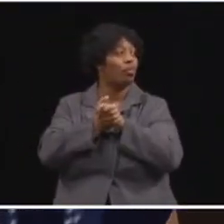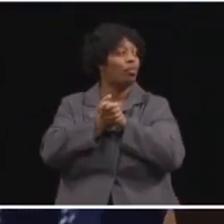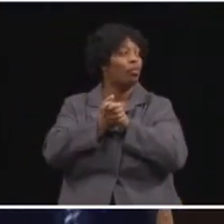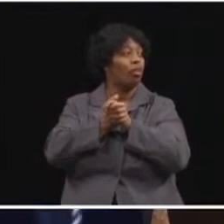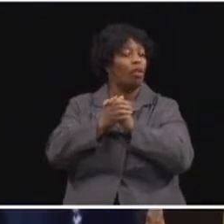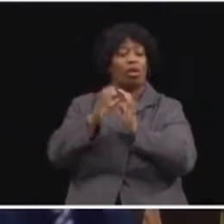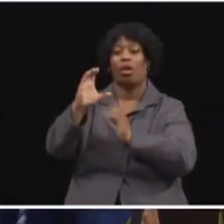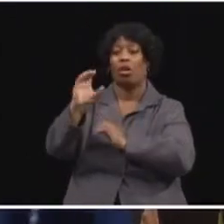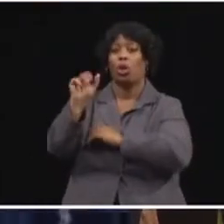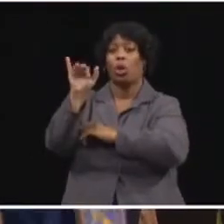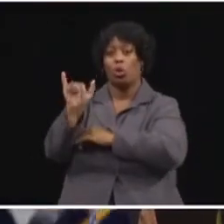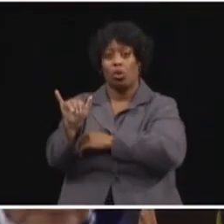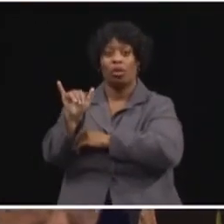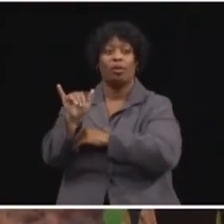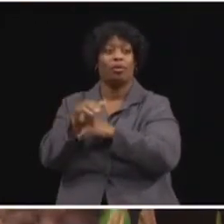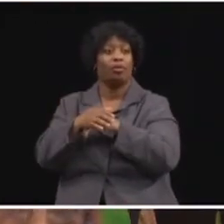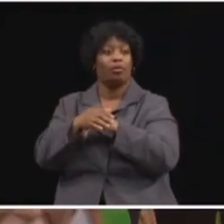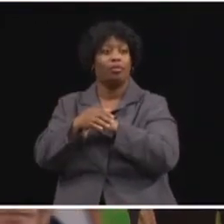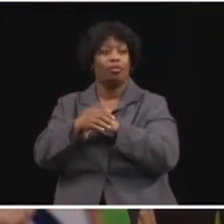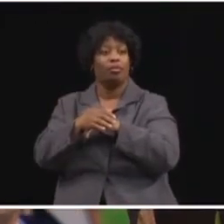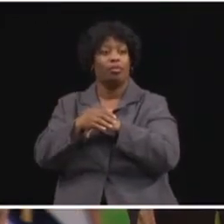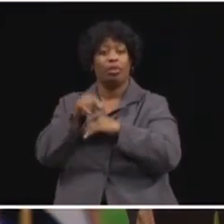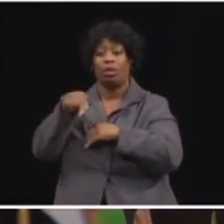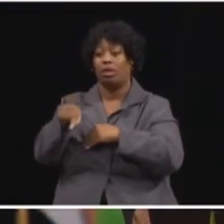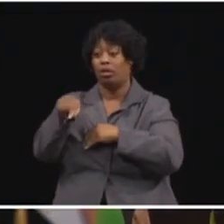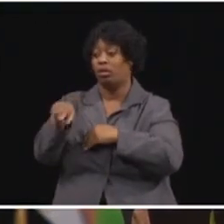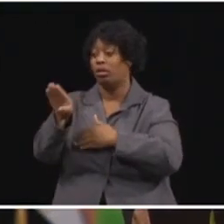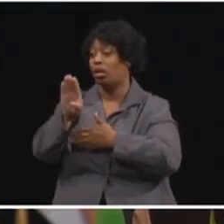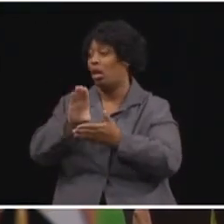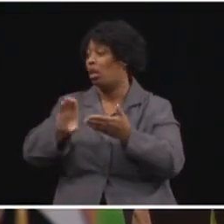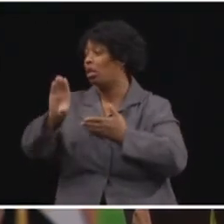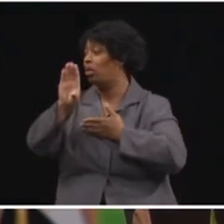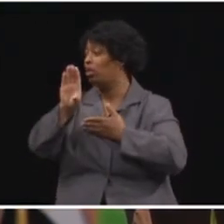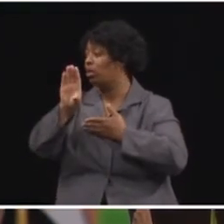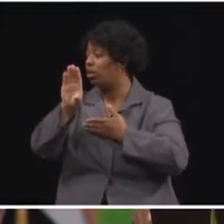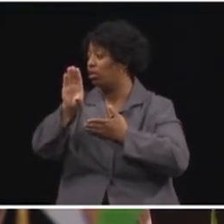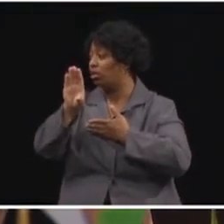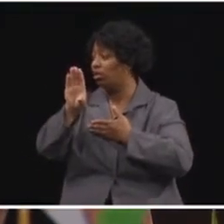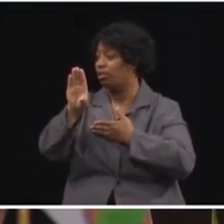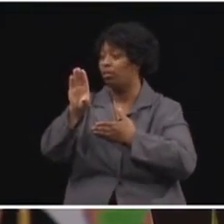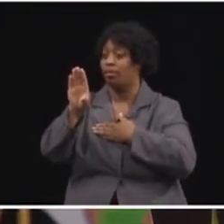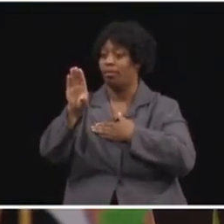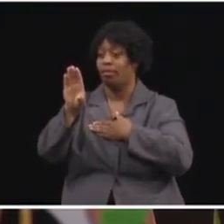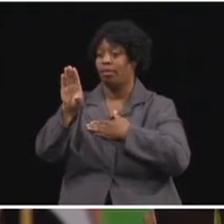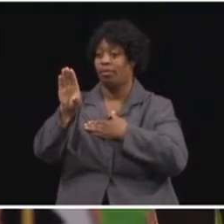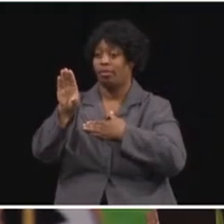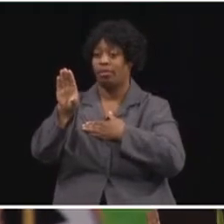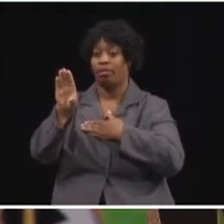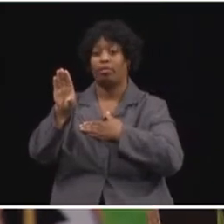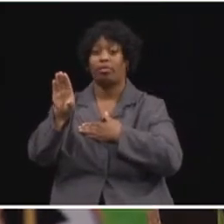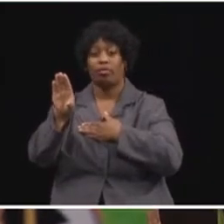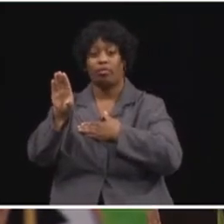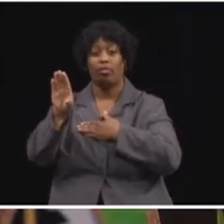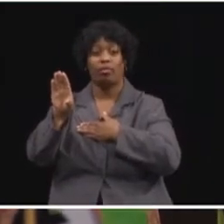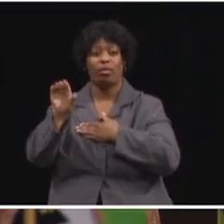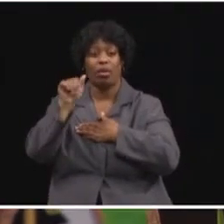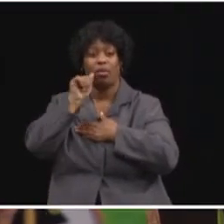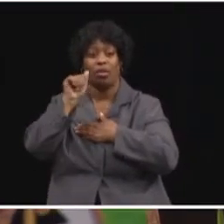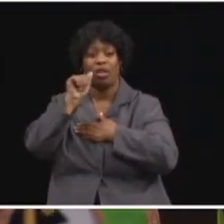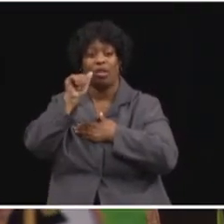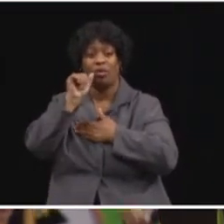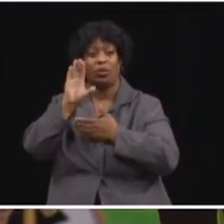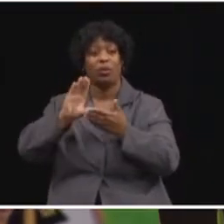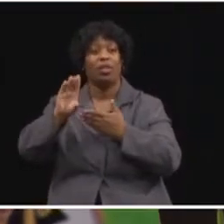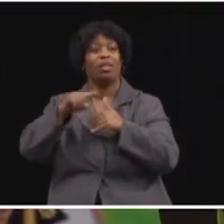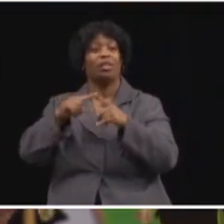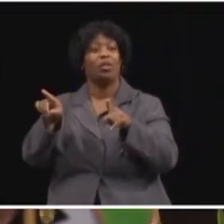CUNY, the school is a private school education in a public school facility.